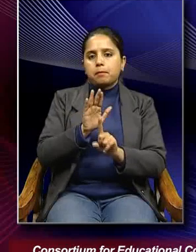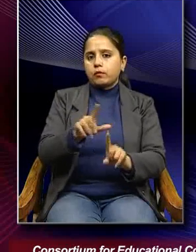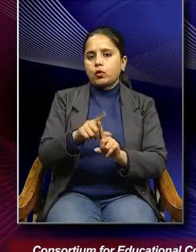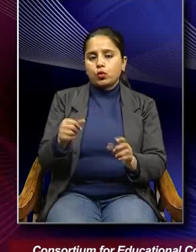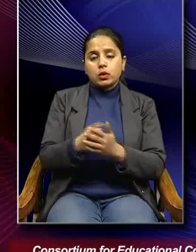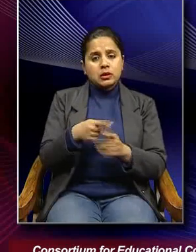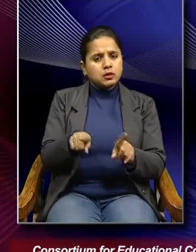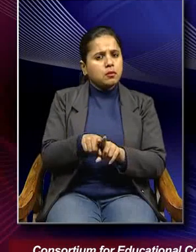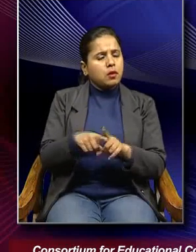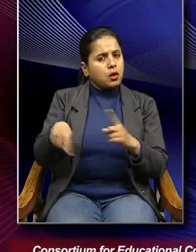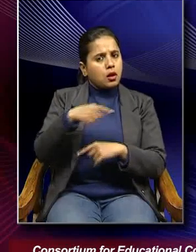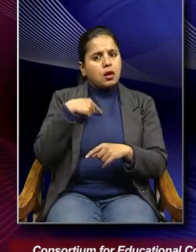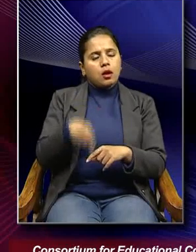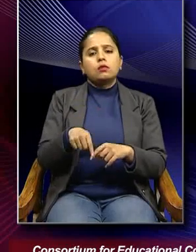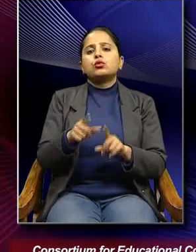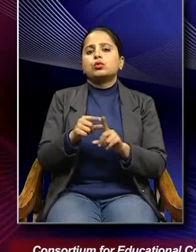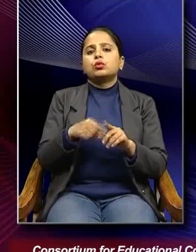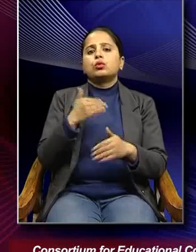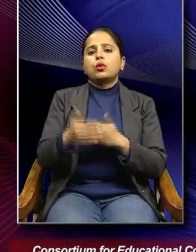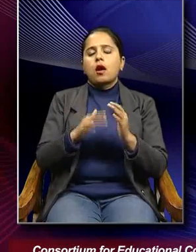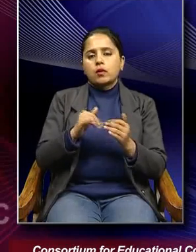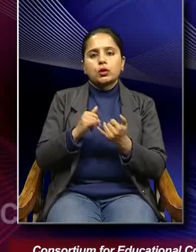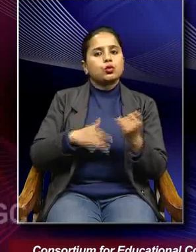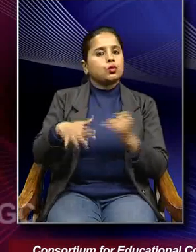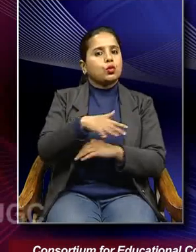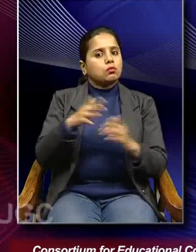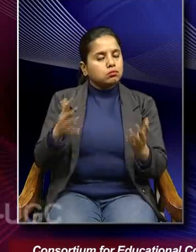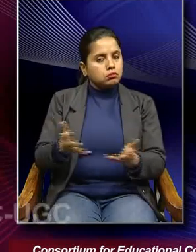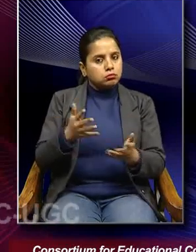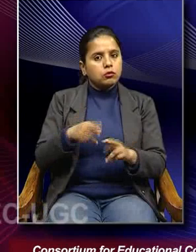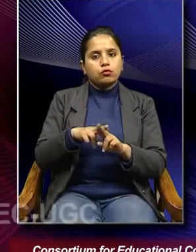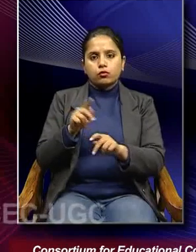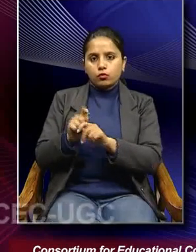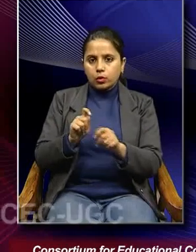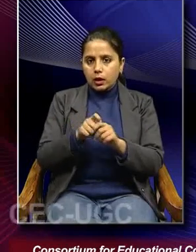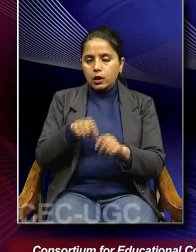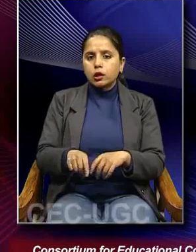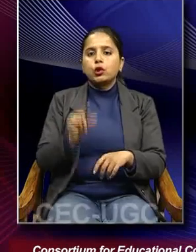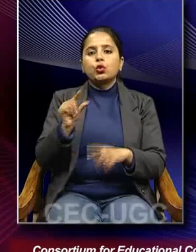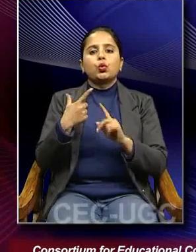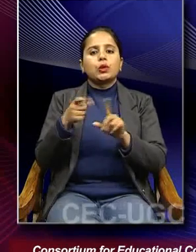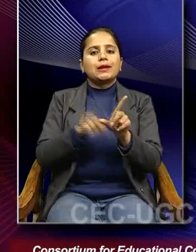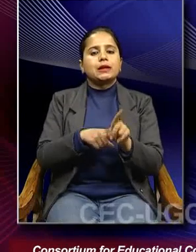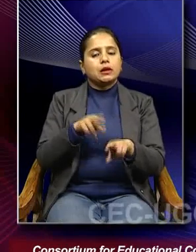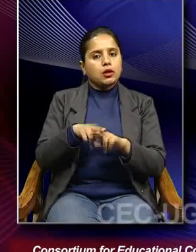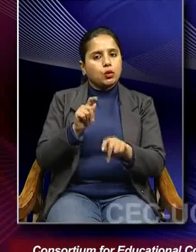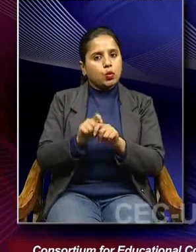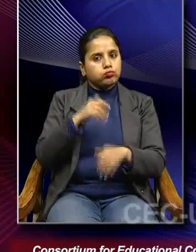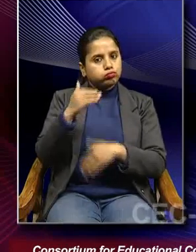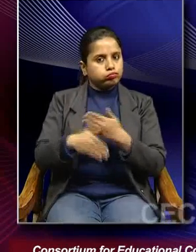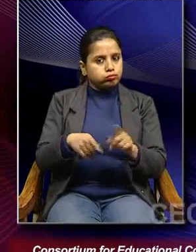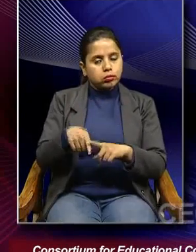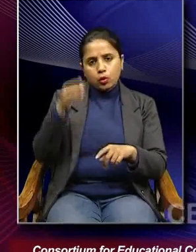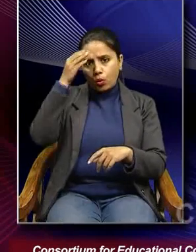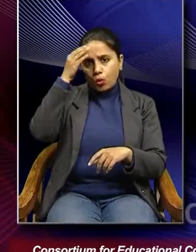is how we dealt with the social welfare function originating from the utility functions, and the concept